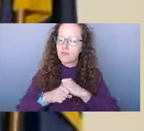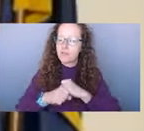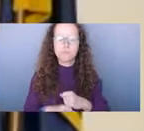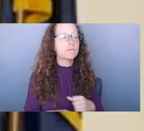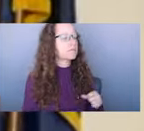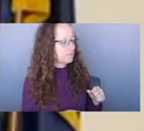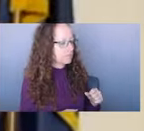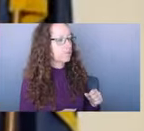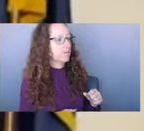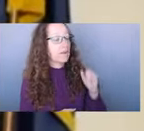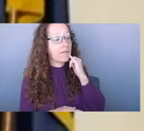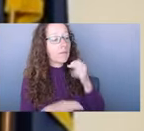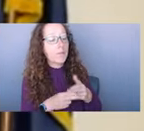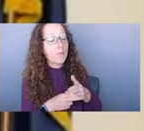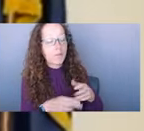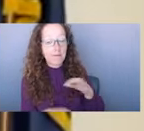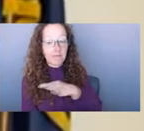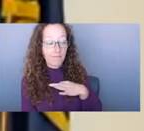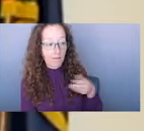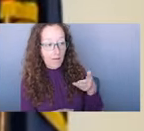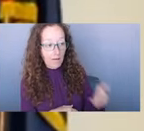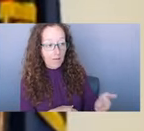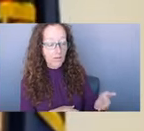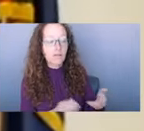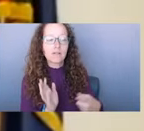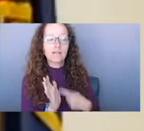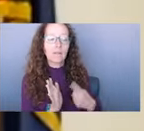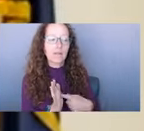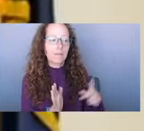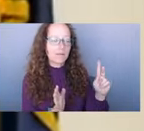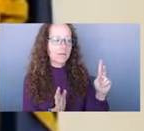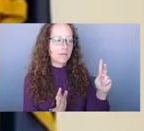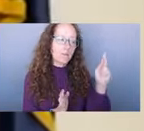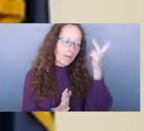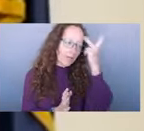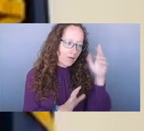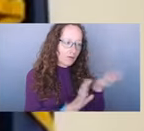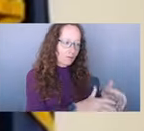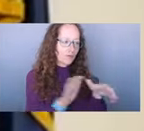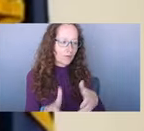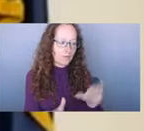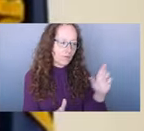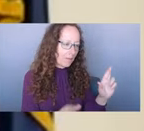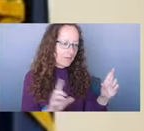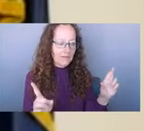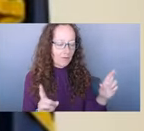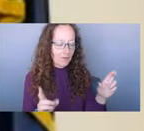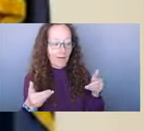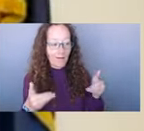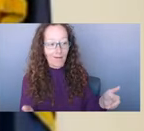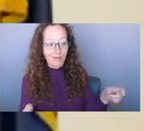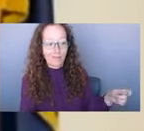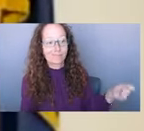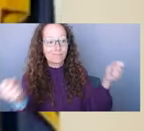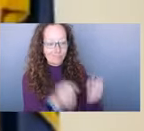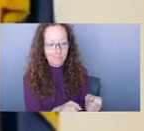our temporary staff, some of those are actually appointed by the political parties as well as the observers, we have a known list of who